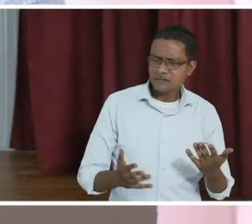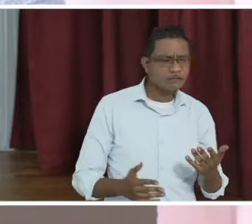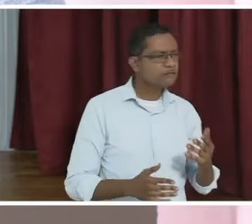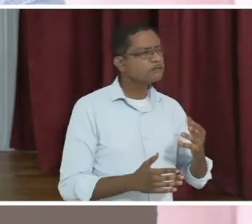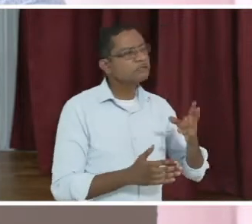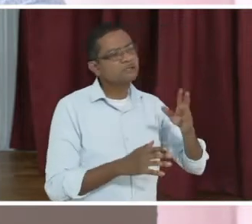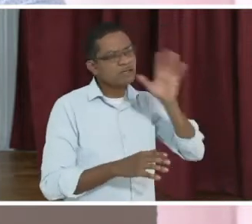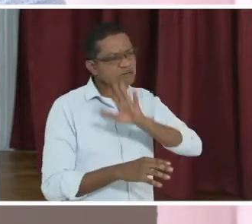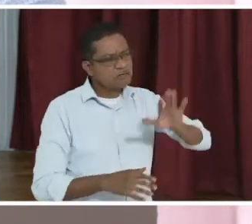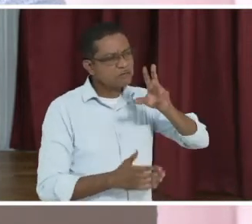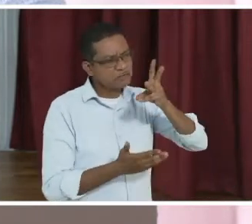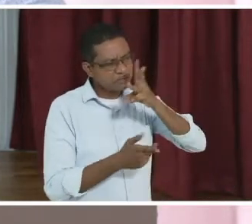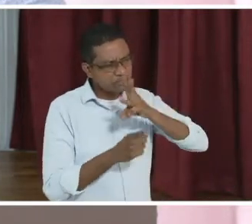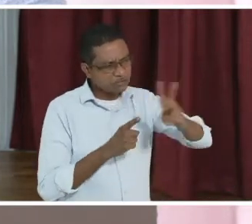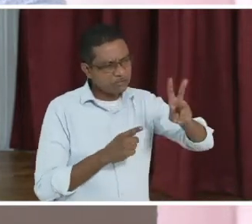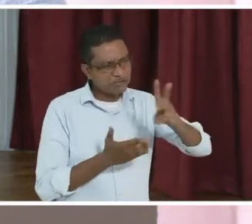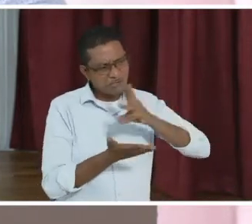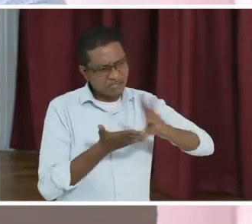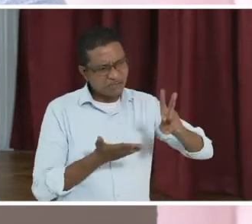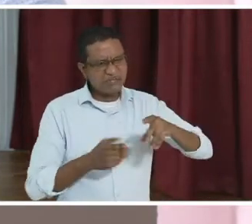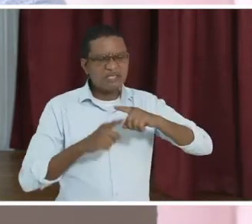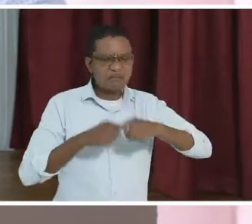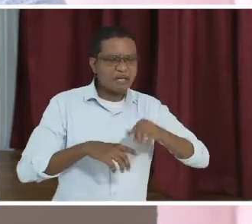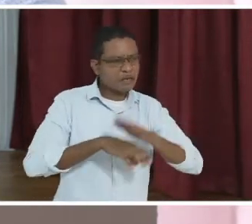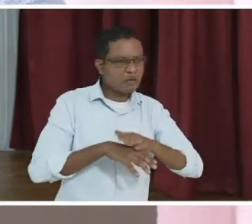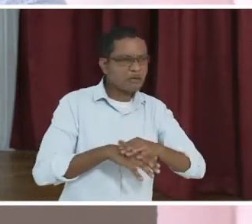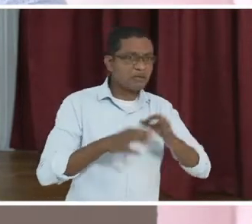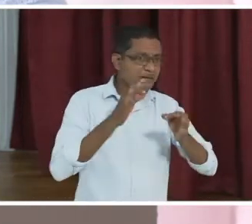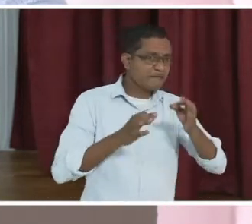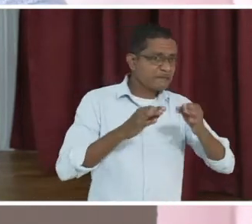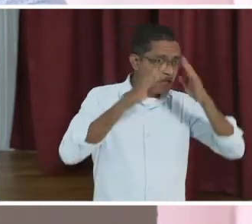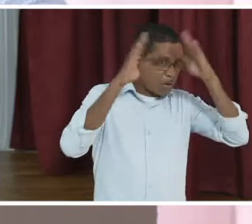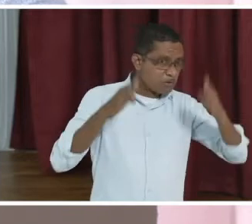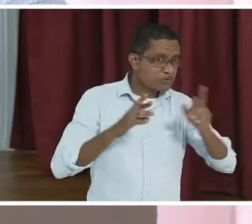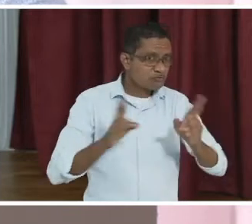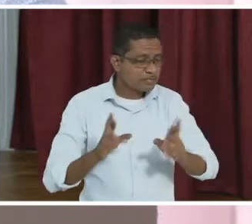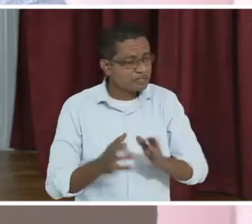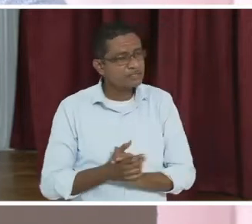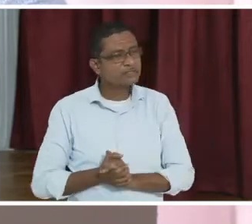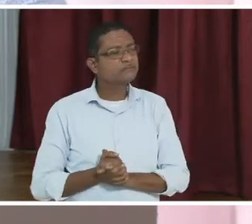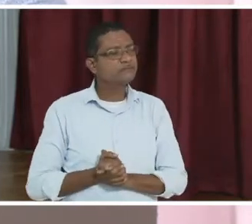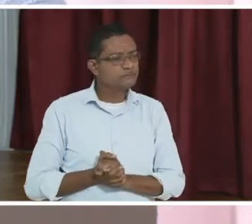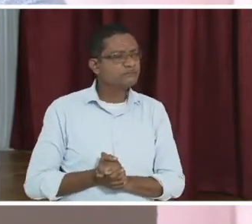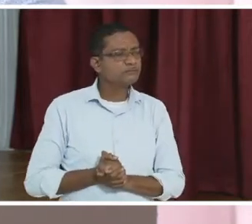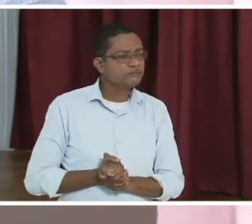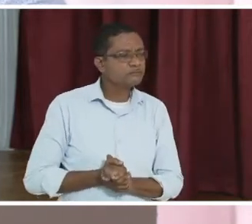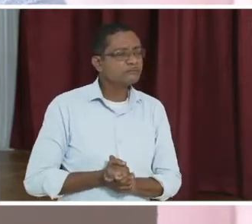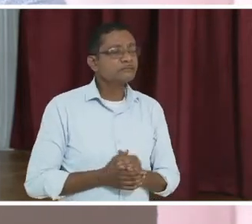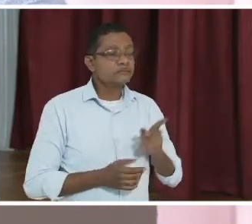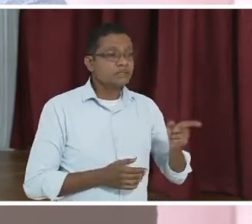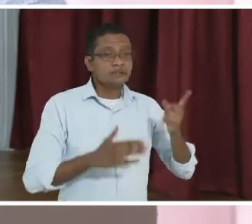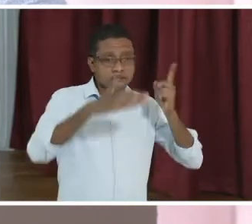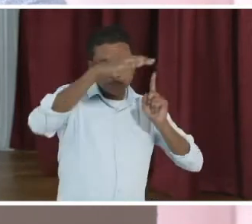weeks, depending on the availability of the unit. We try to get the unit prepared and all ready, so when the client goes in to do their